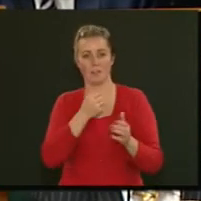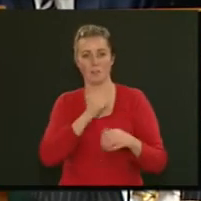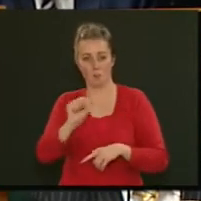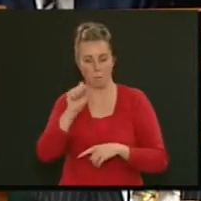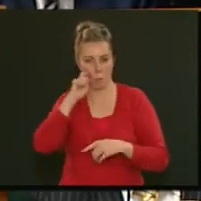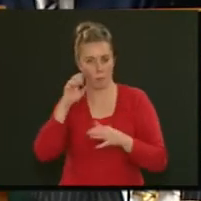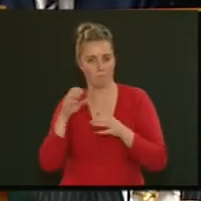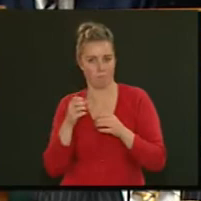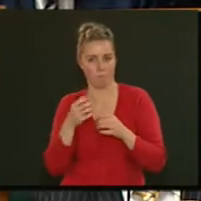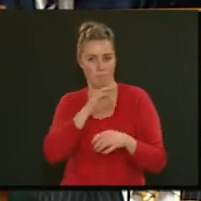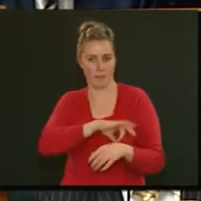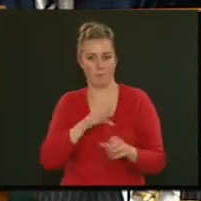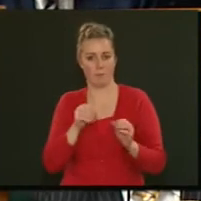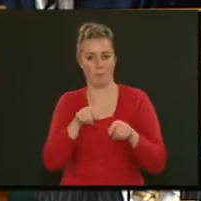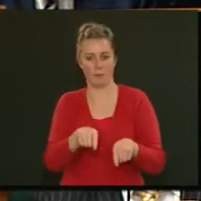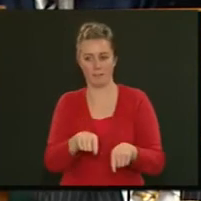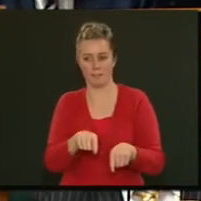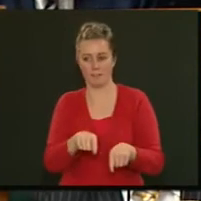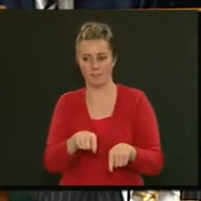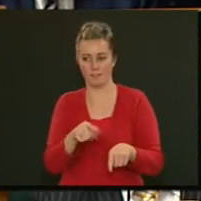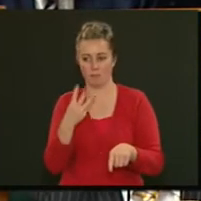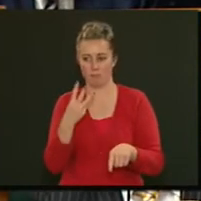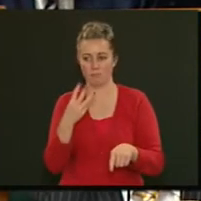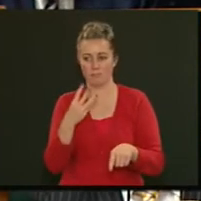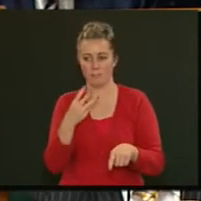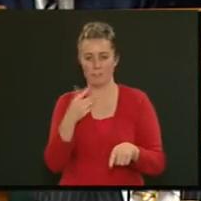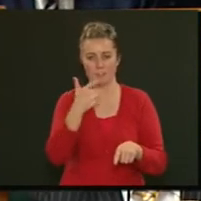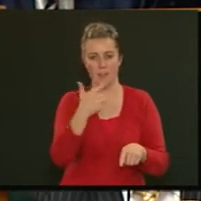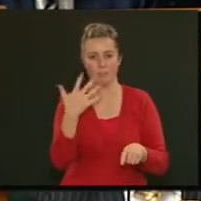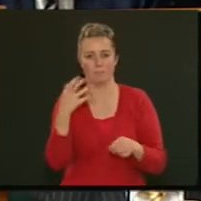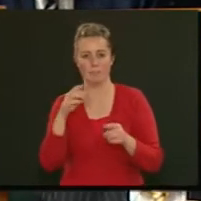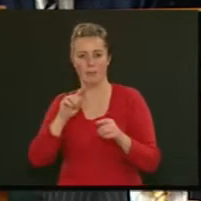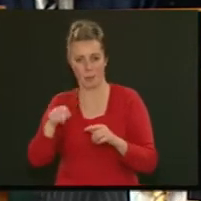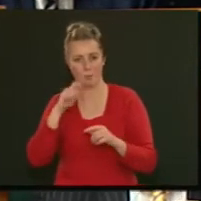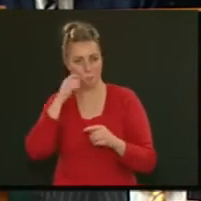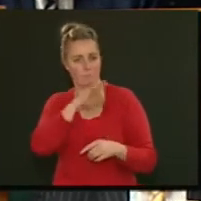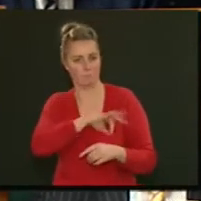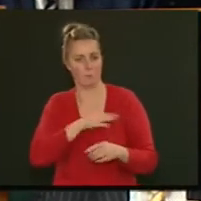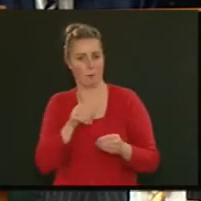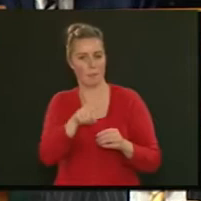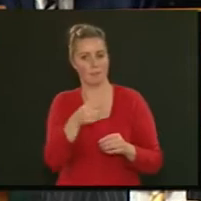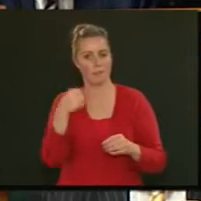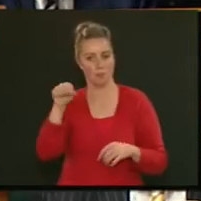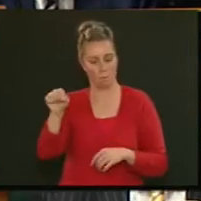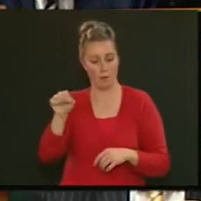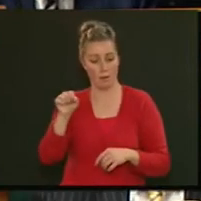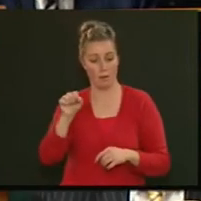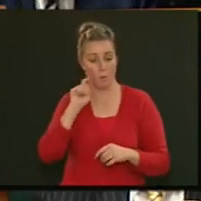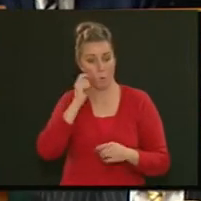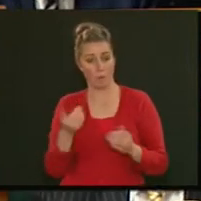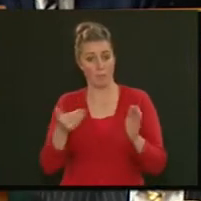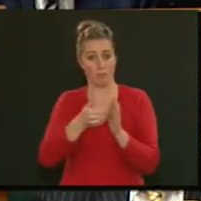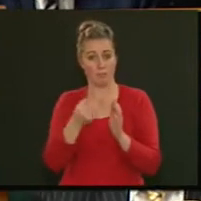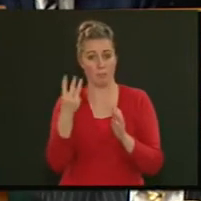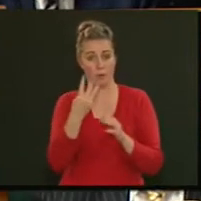Zealand superannuation and after-tax wages. The couple rate for superannuitants will increase by $13 a week on